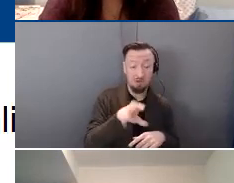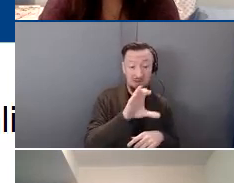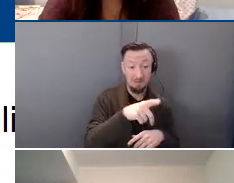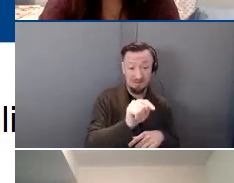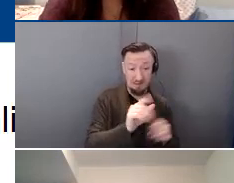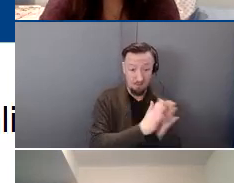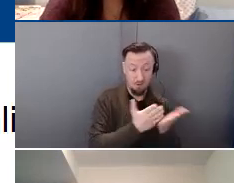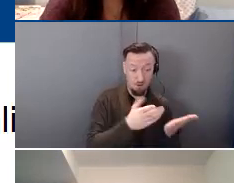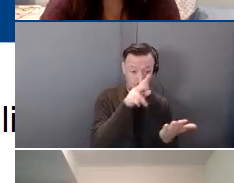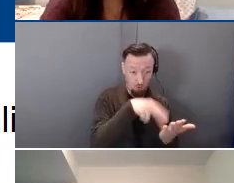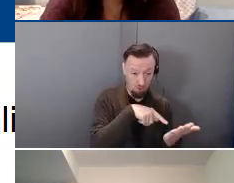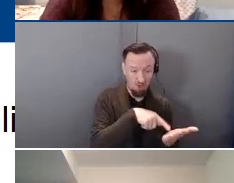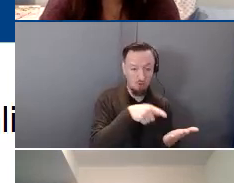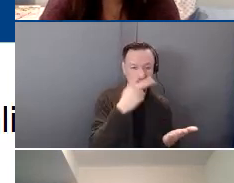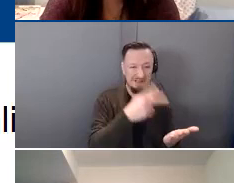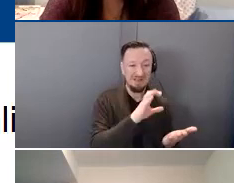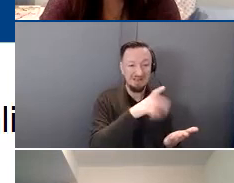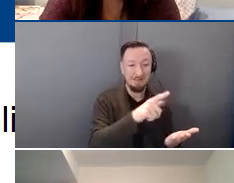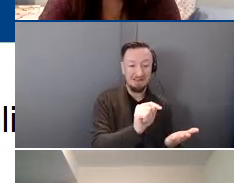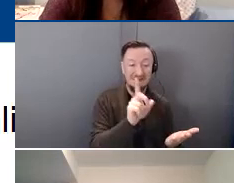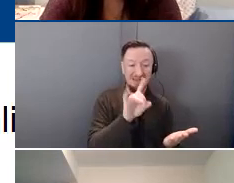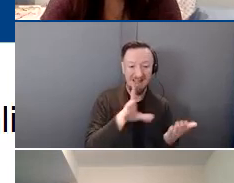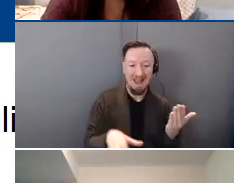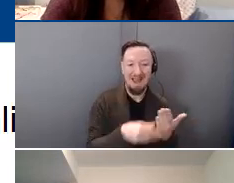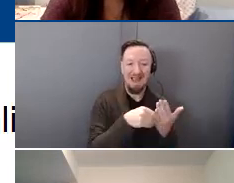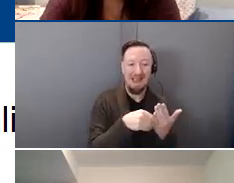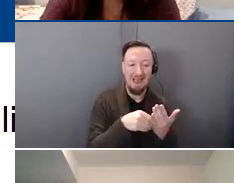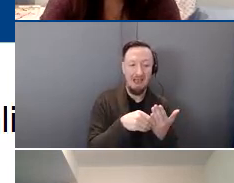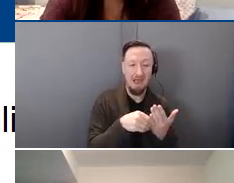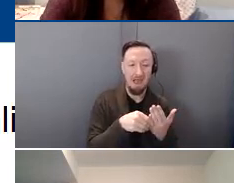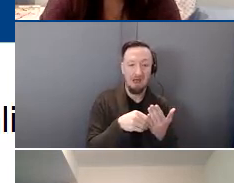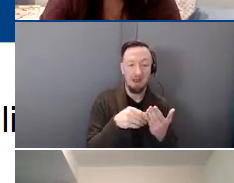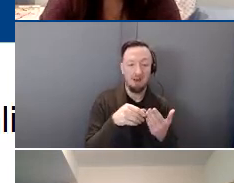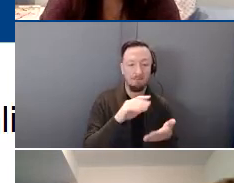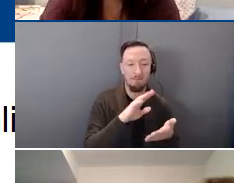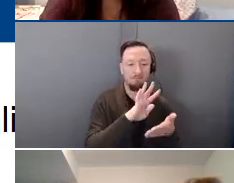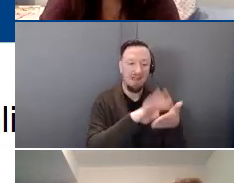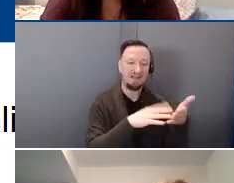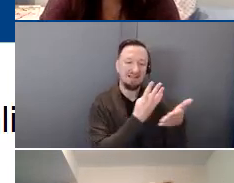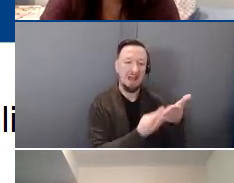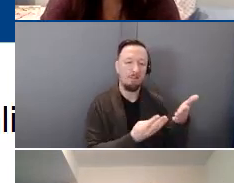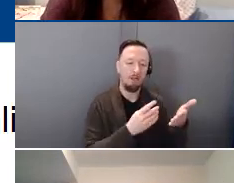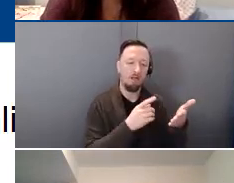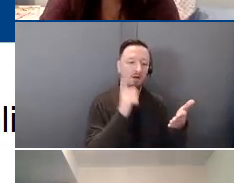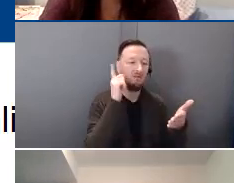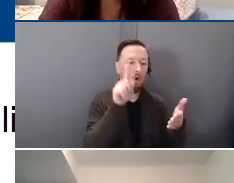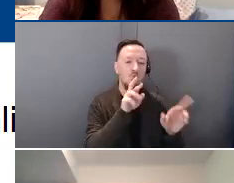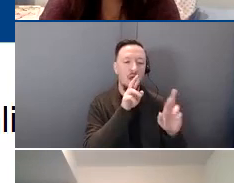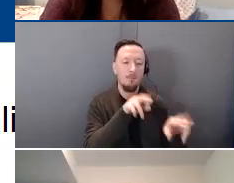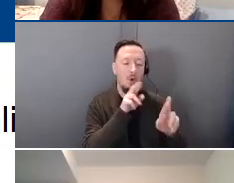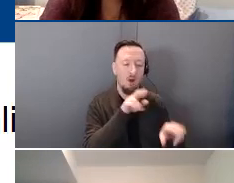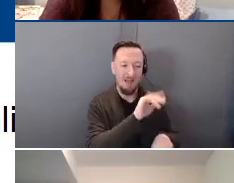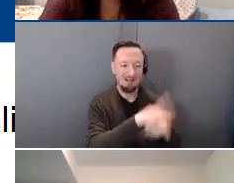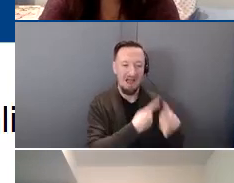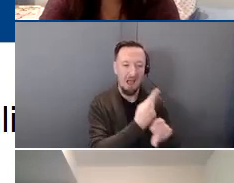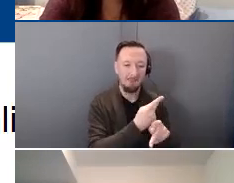go in it, you will see that CPT did add a table for reporting these types of evaluation and